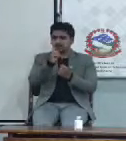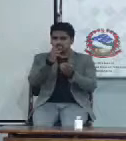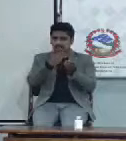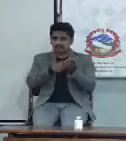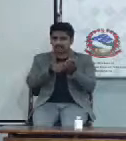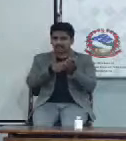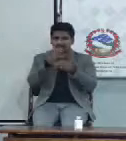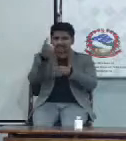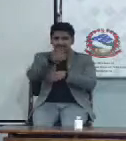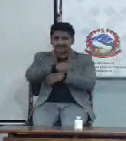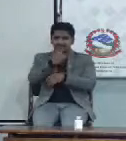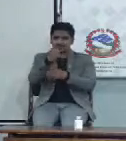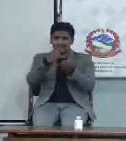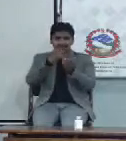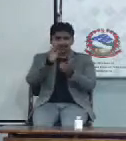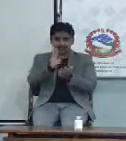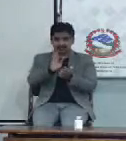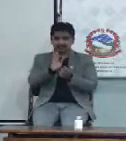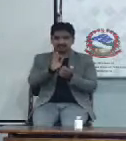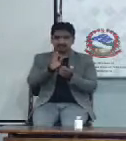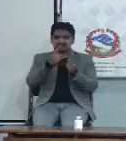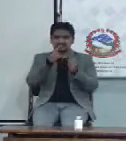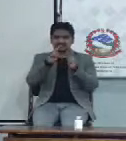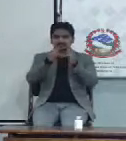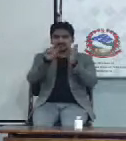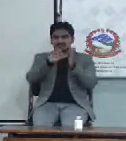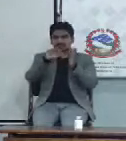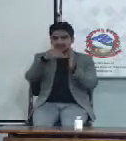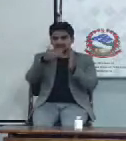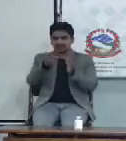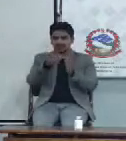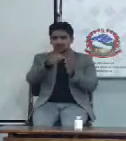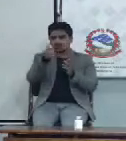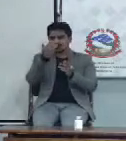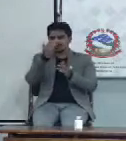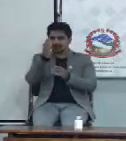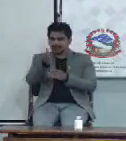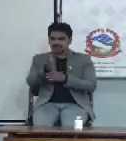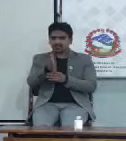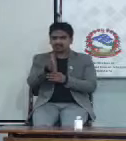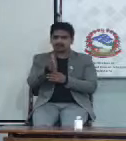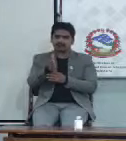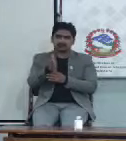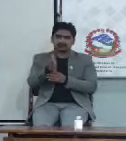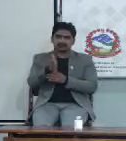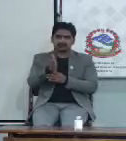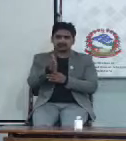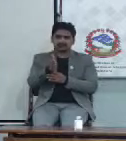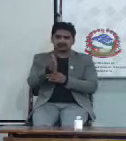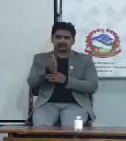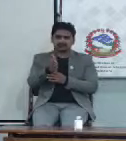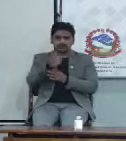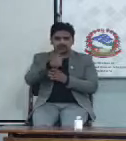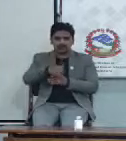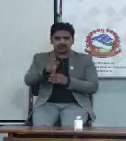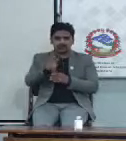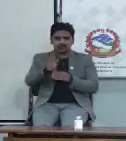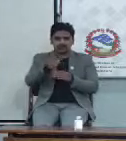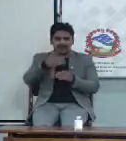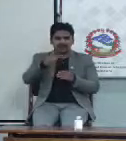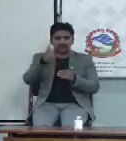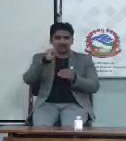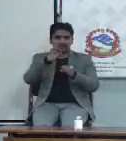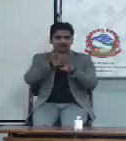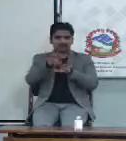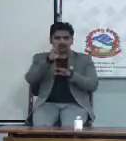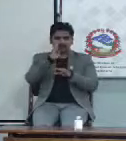Solukhumbu. So in the days to come, so there we should have another border, another connection to